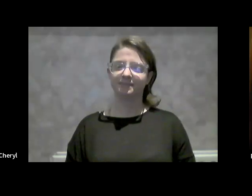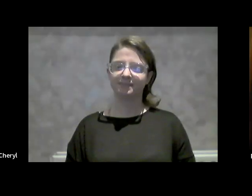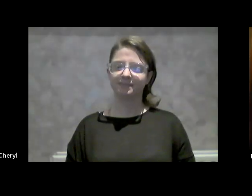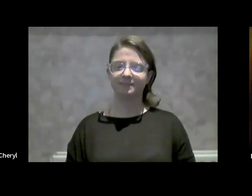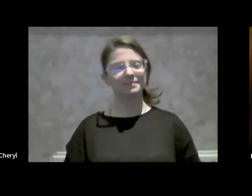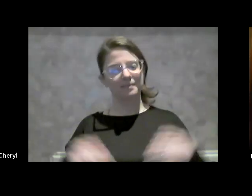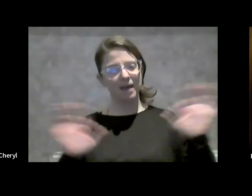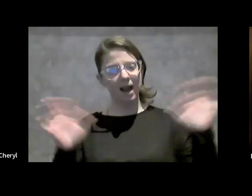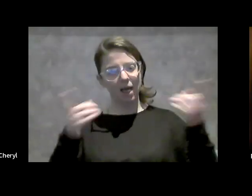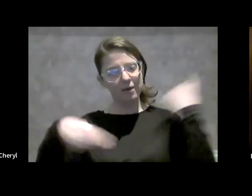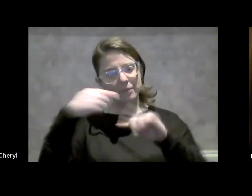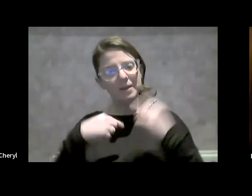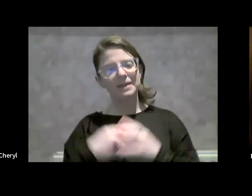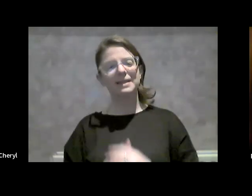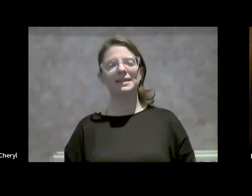Hi, everybody.